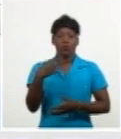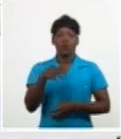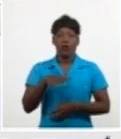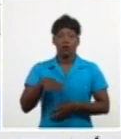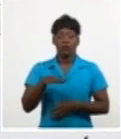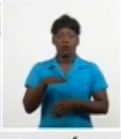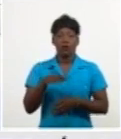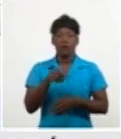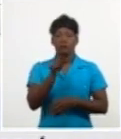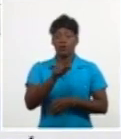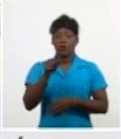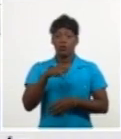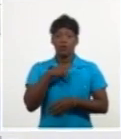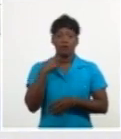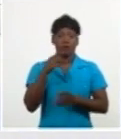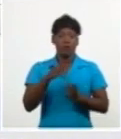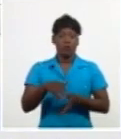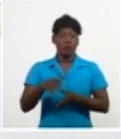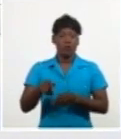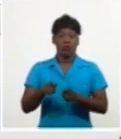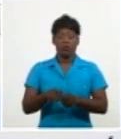3,583 people died yesterday,